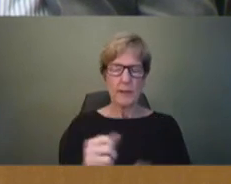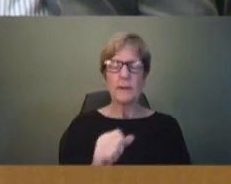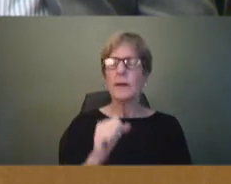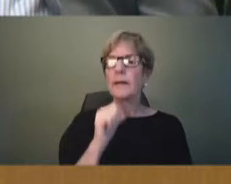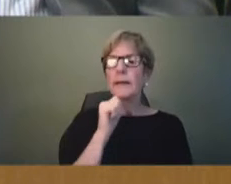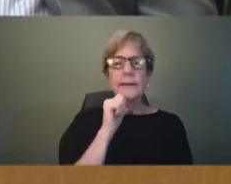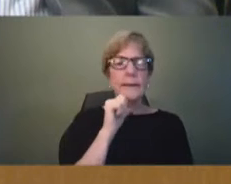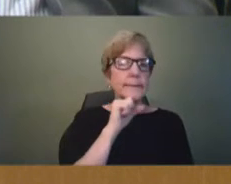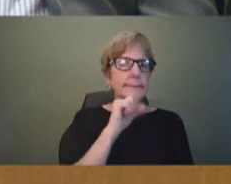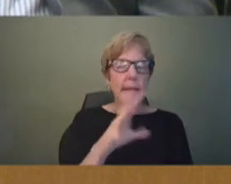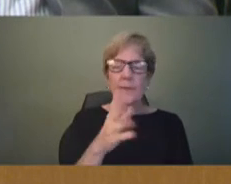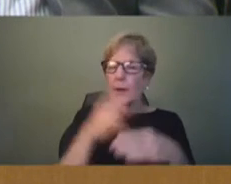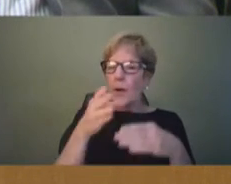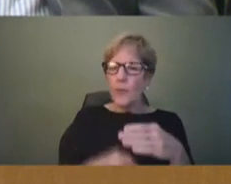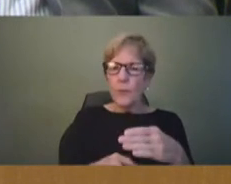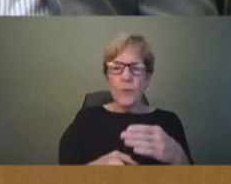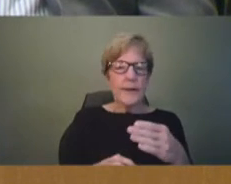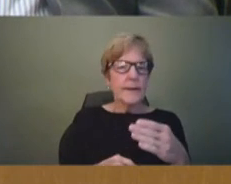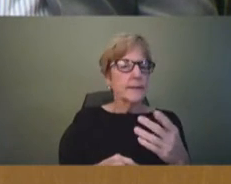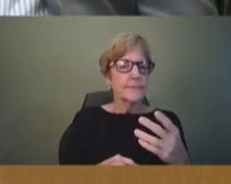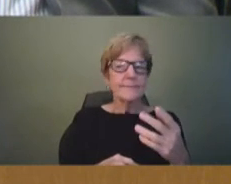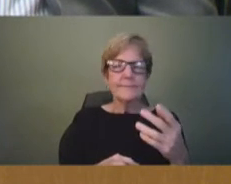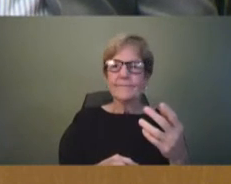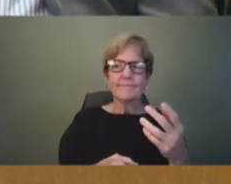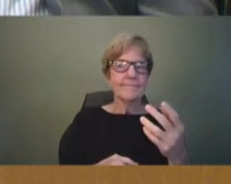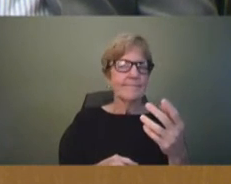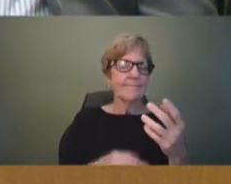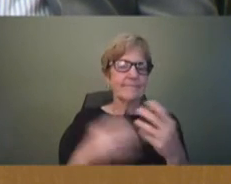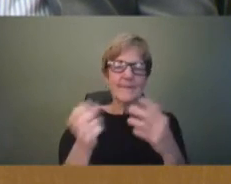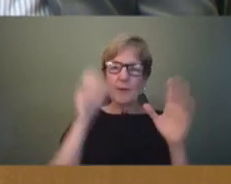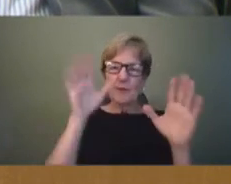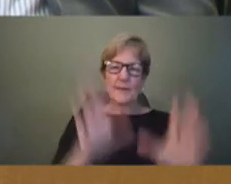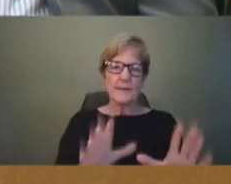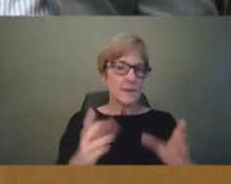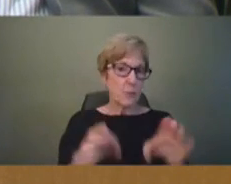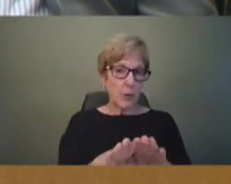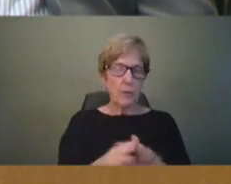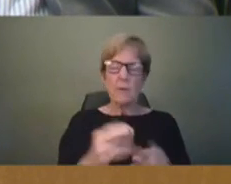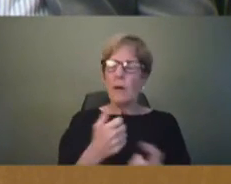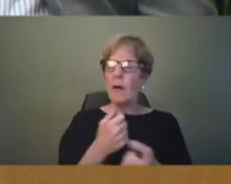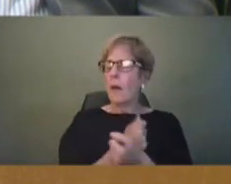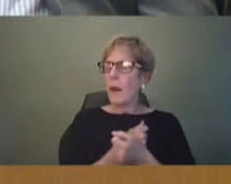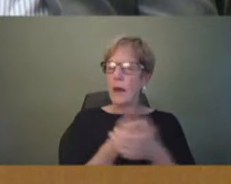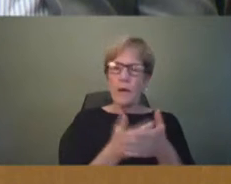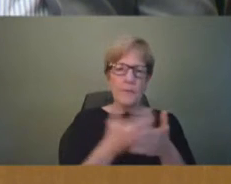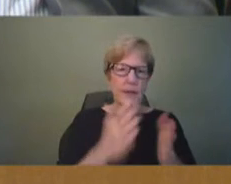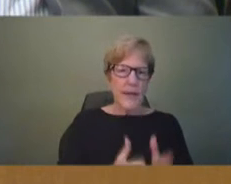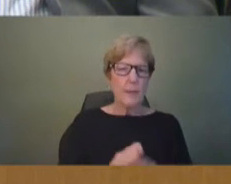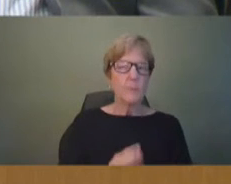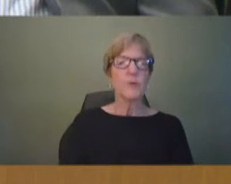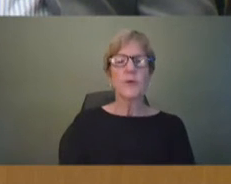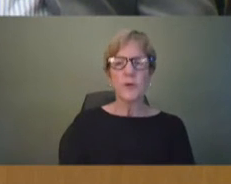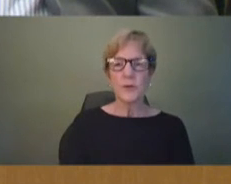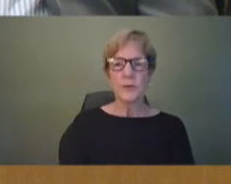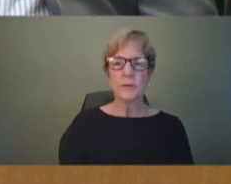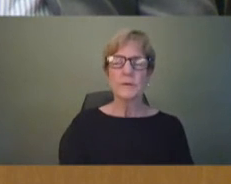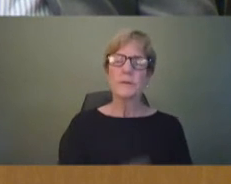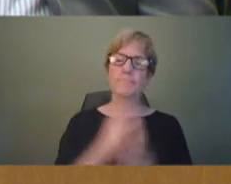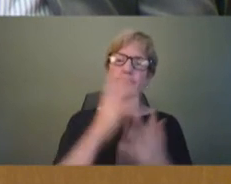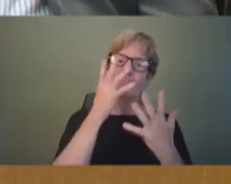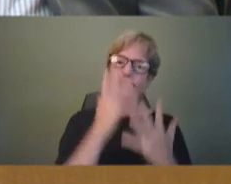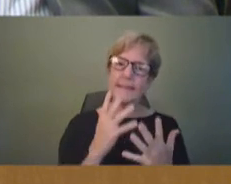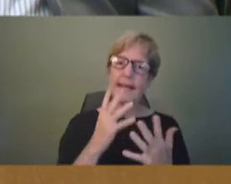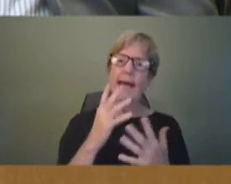any weekend traffic cuz we're closed um we love our neighborhood we were very saddened when we had